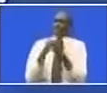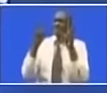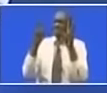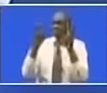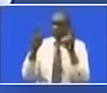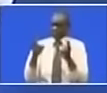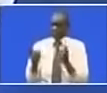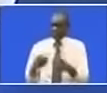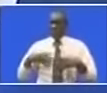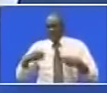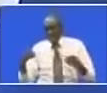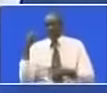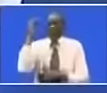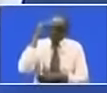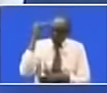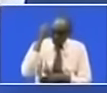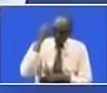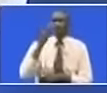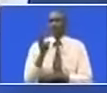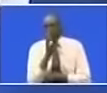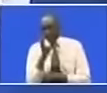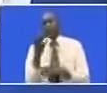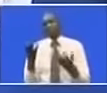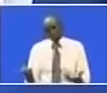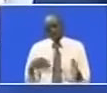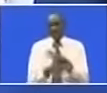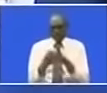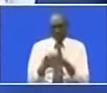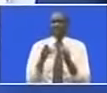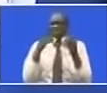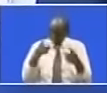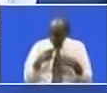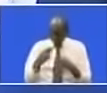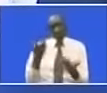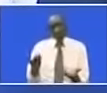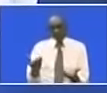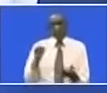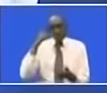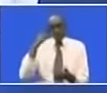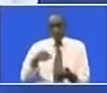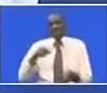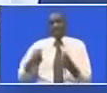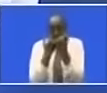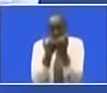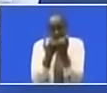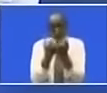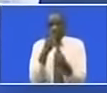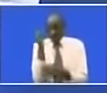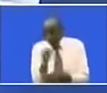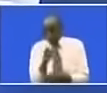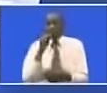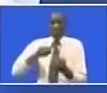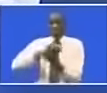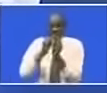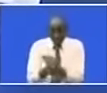know, health, education, access to water. But just give us a sense of what has transpired over the last month